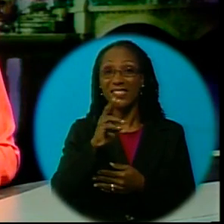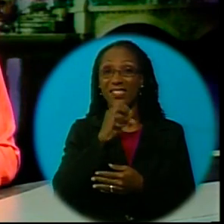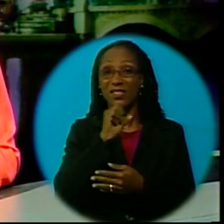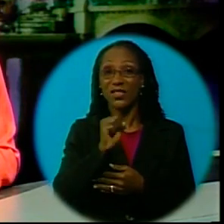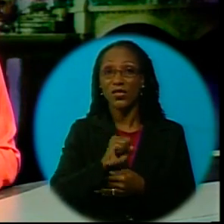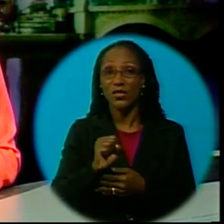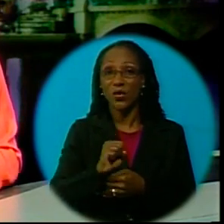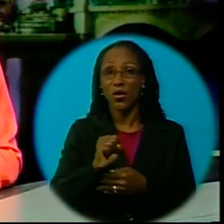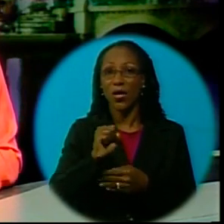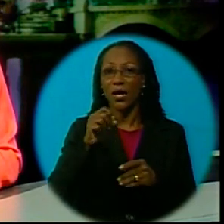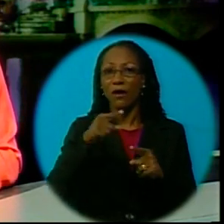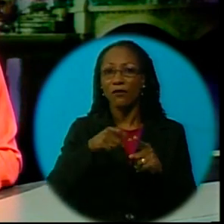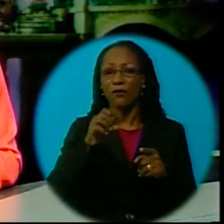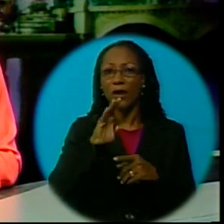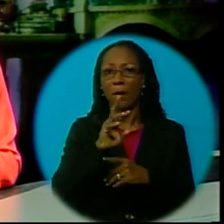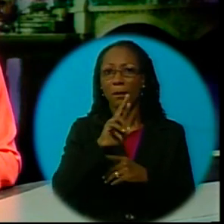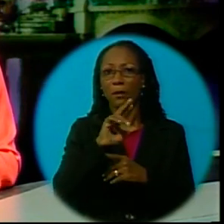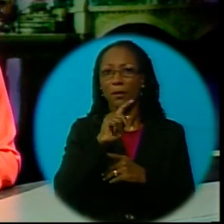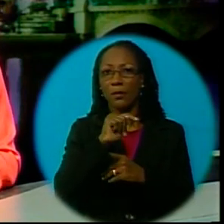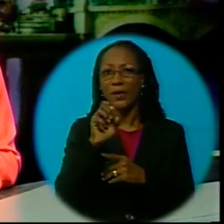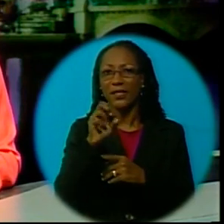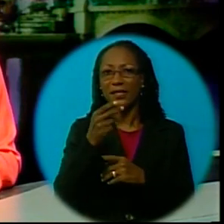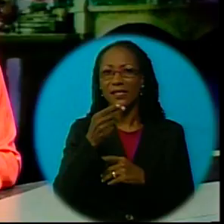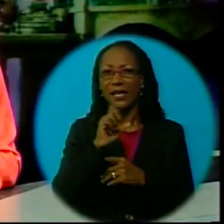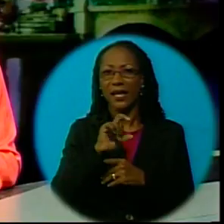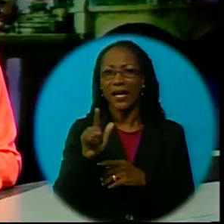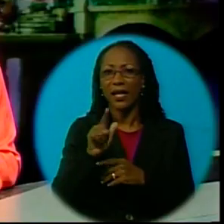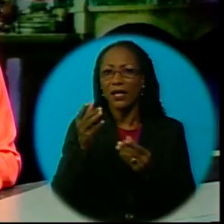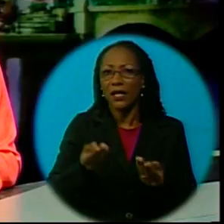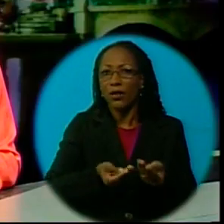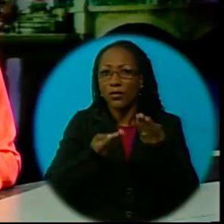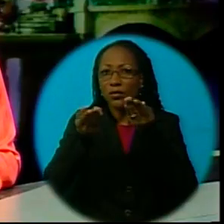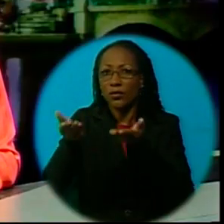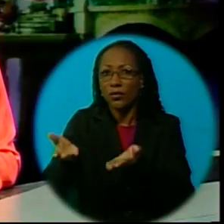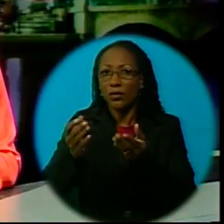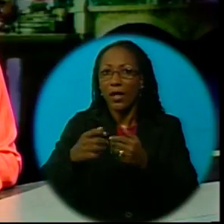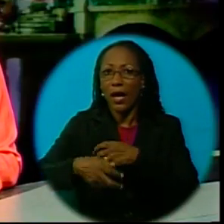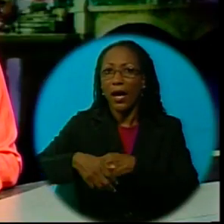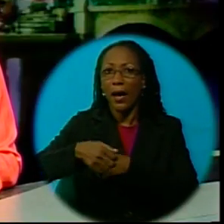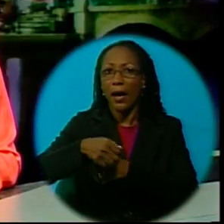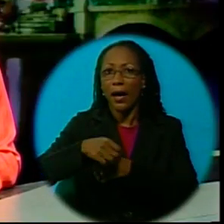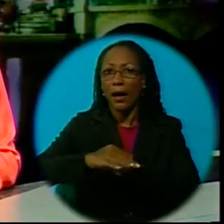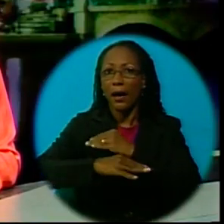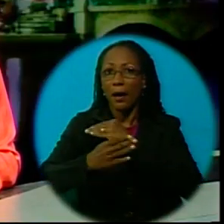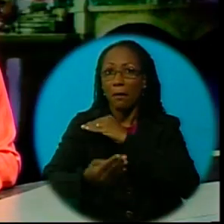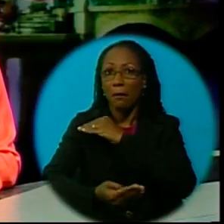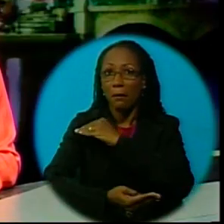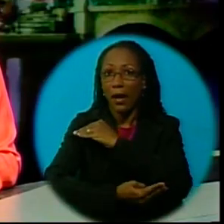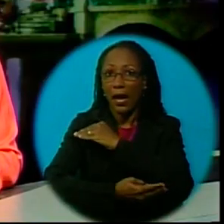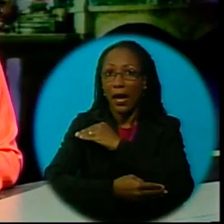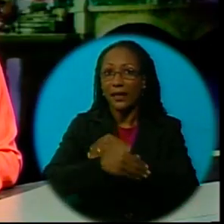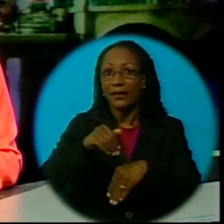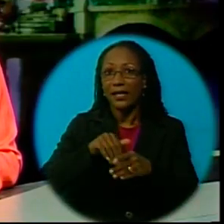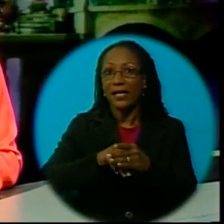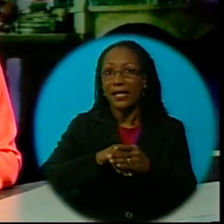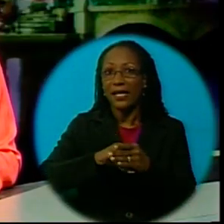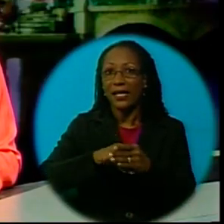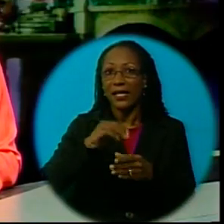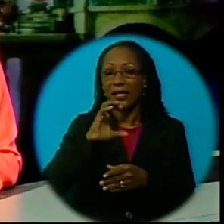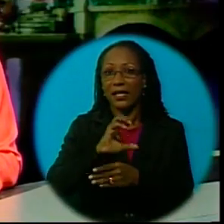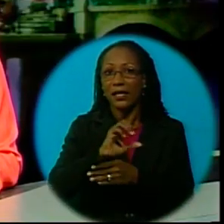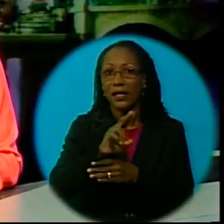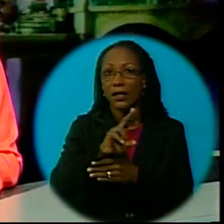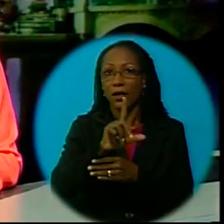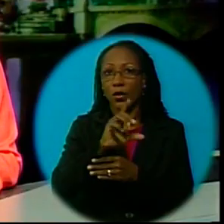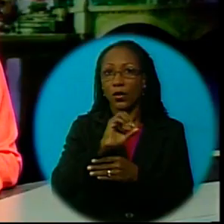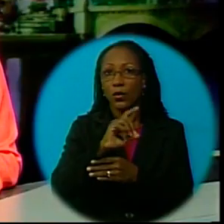Hill, was reportedly offloading bags of produce from a lorry while at Chelston Gardens, Culloden Road, when he suddenly